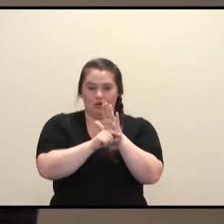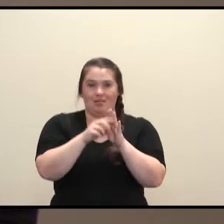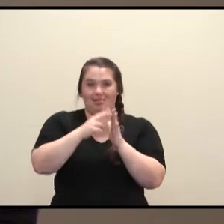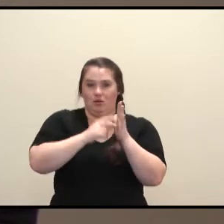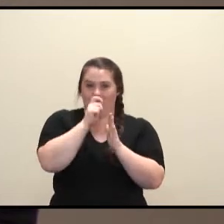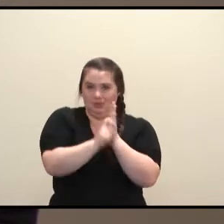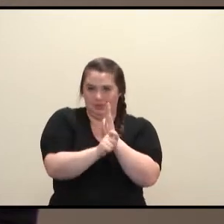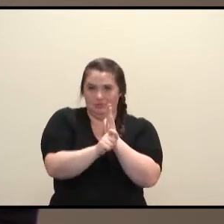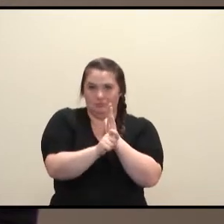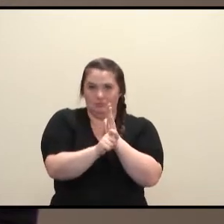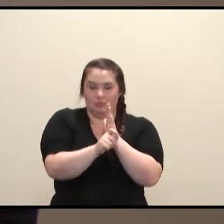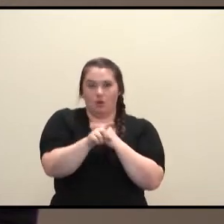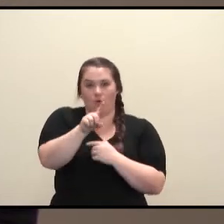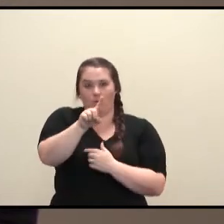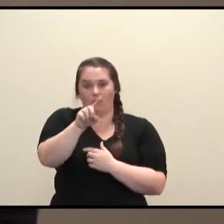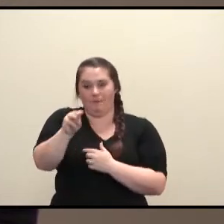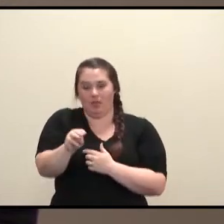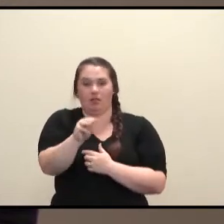of